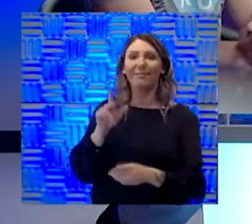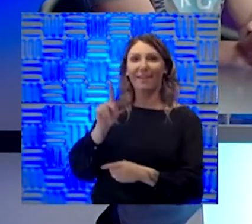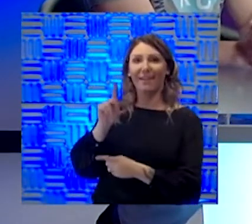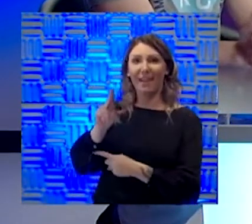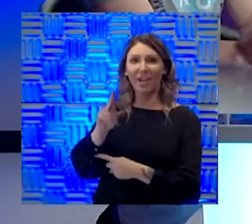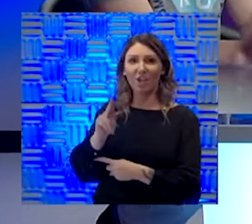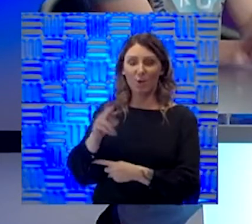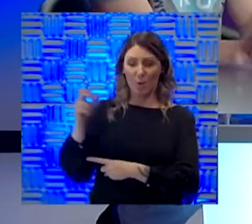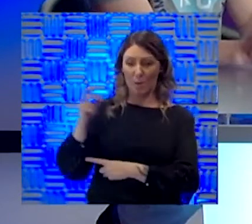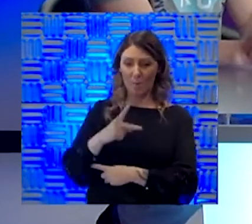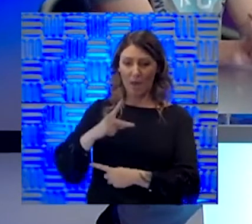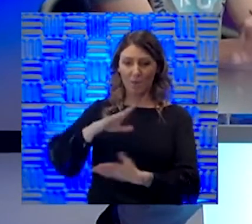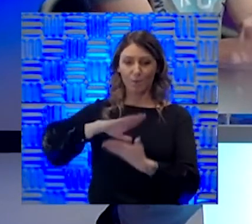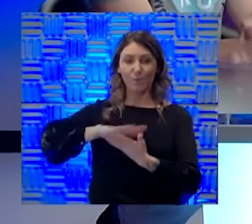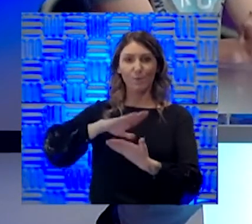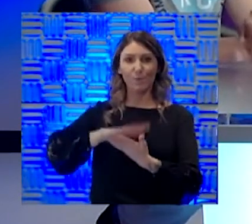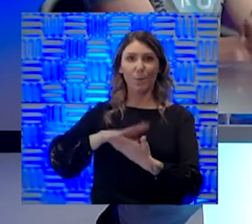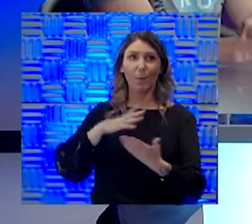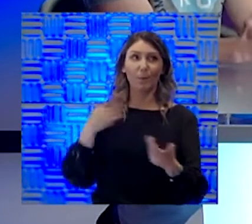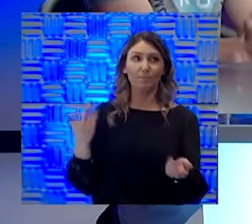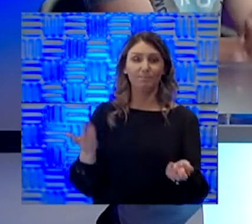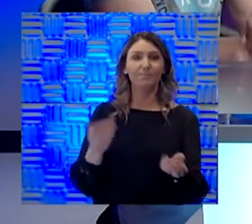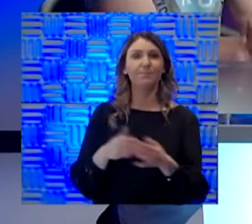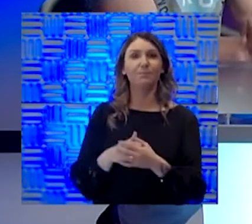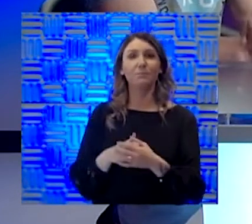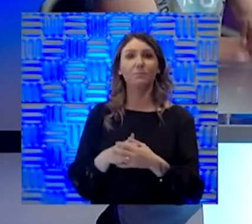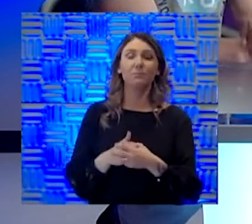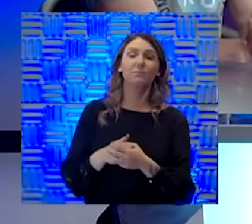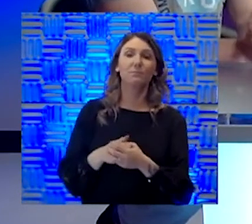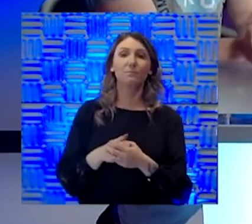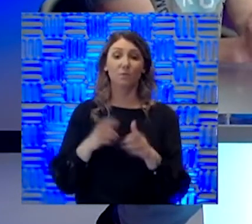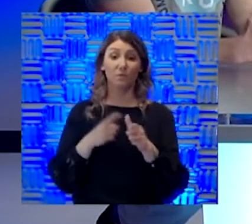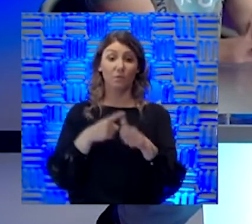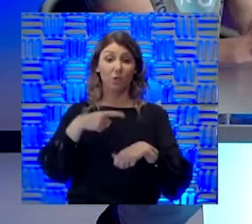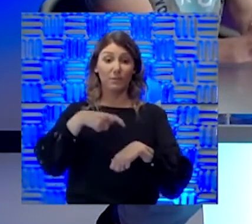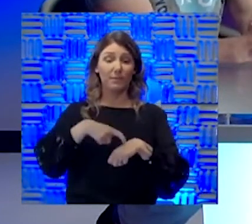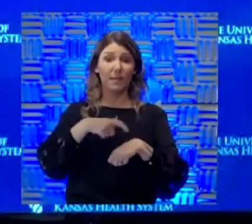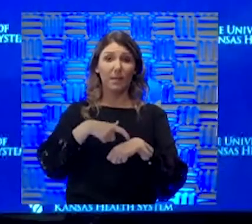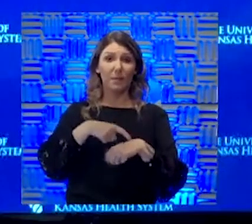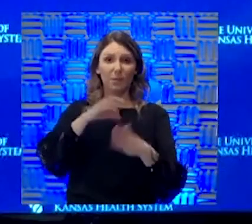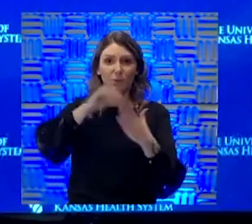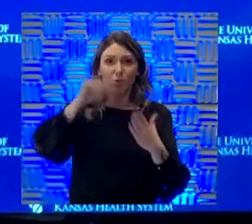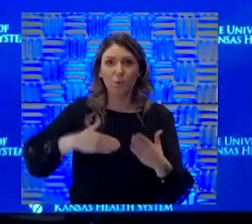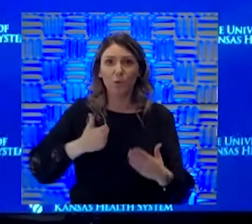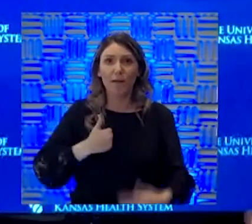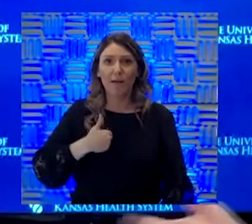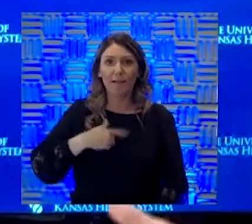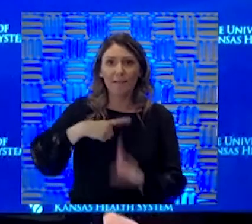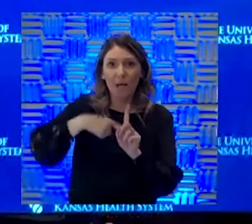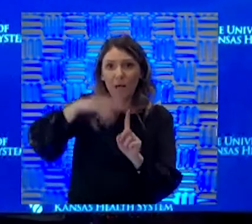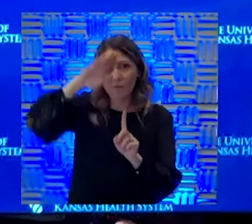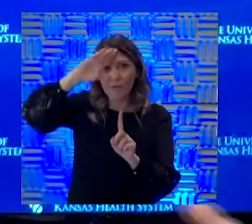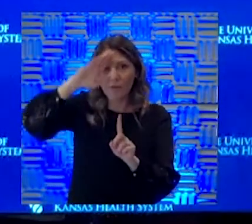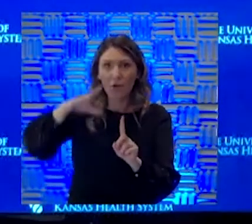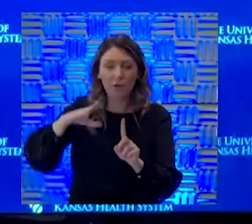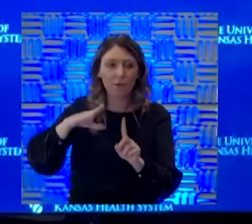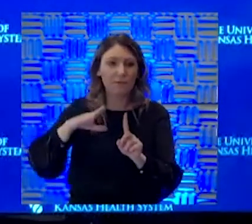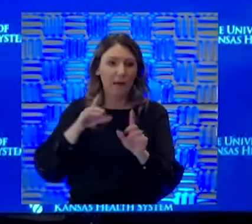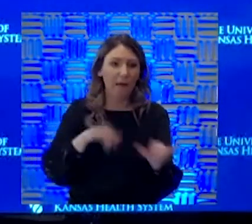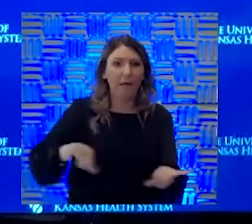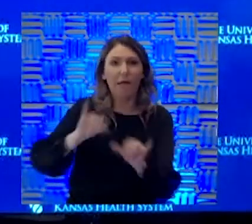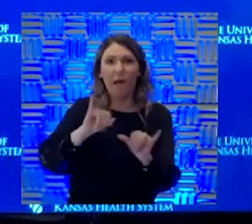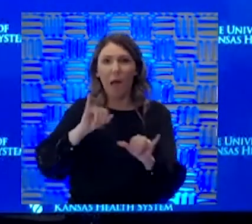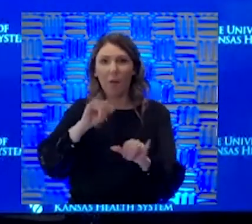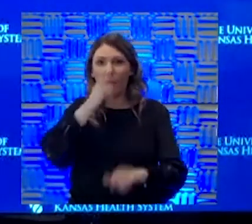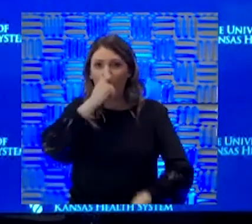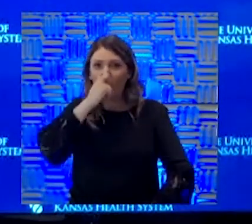coming back into school. The first time a student has a fever, you're going to have to worry. Do they have a common cold, Dana, or do they have coronavirus?